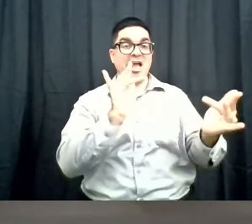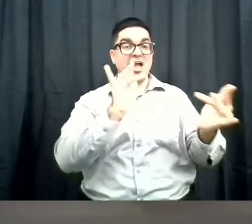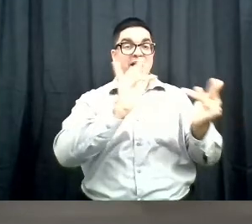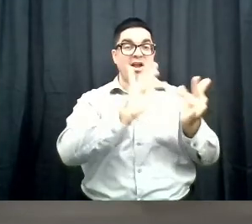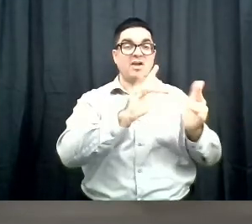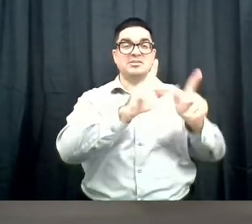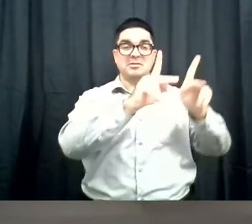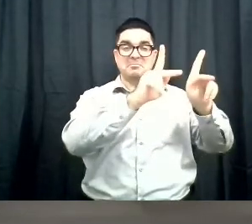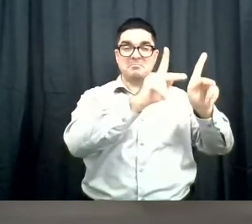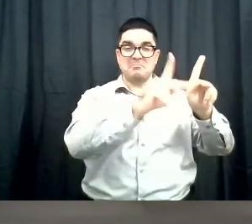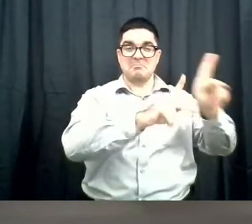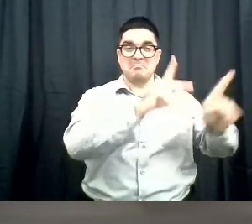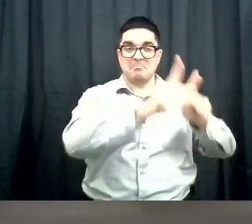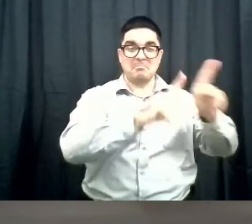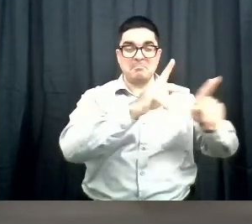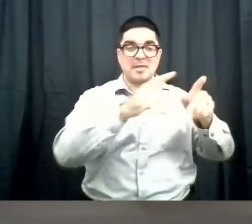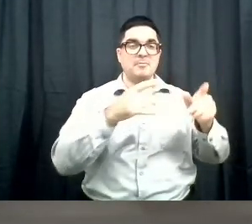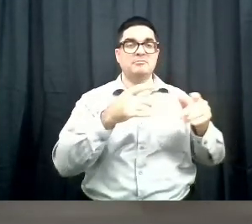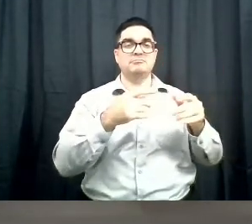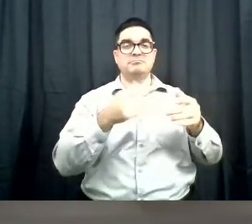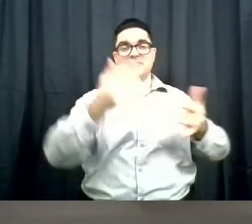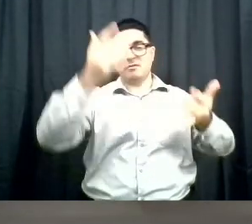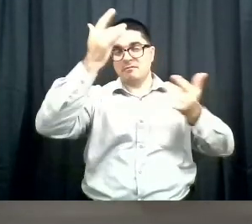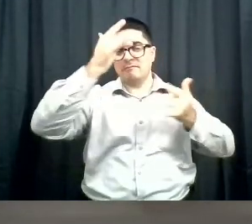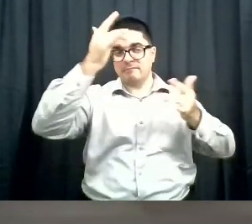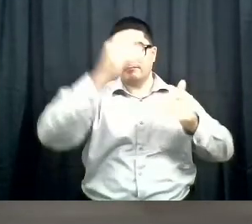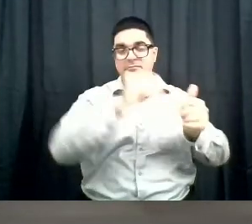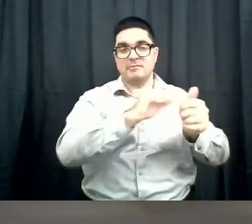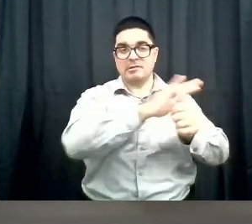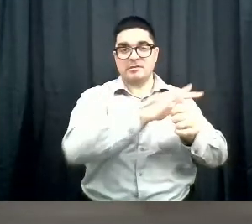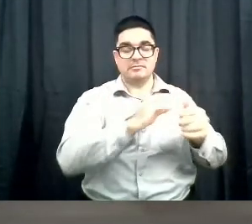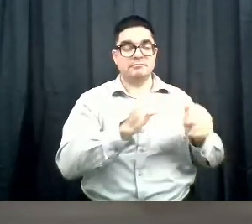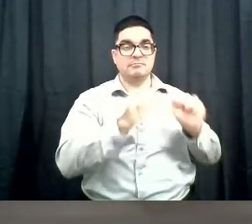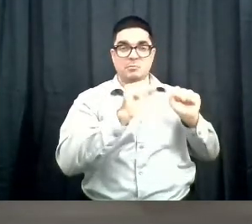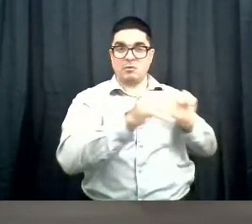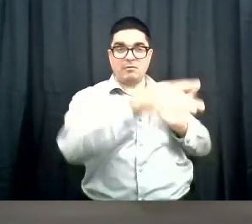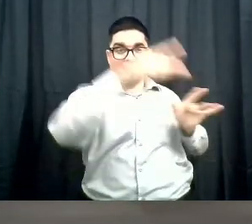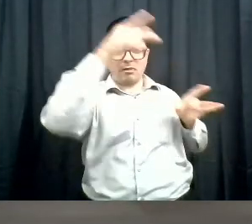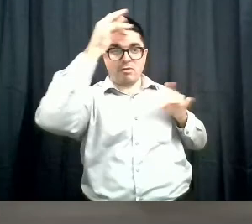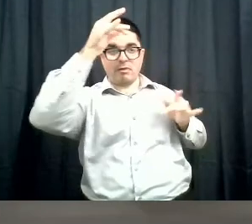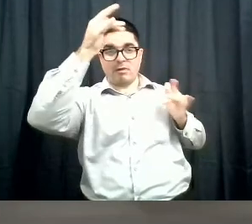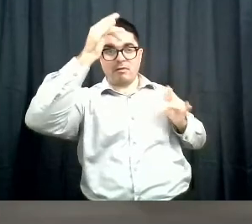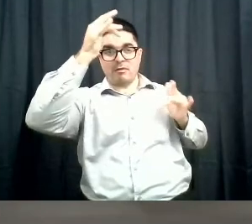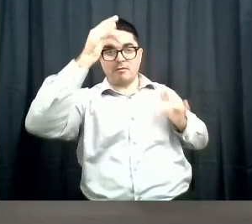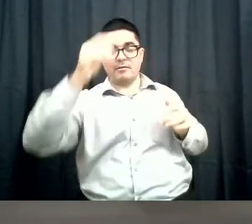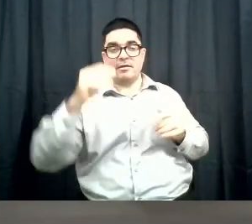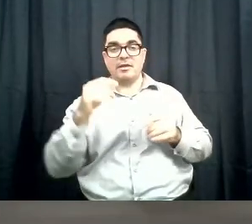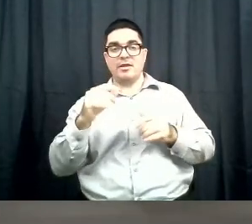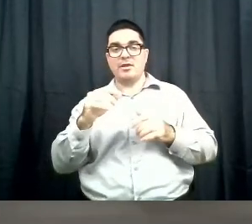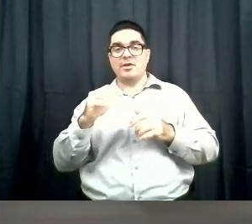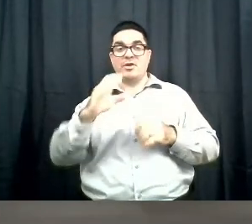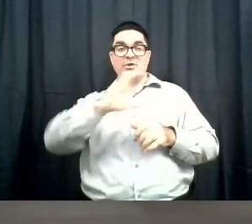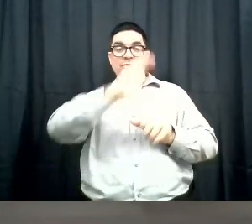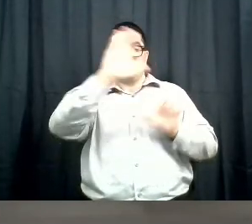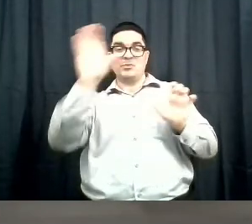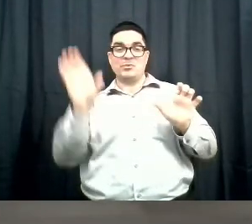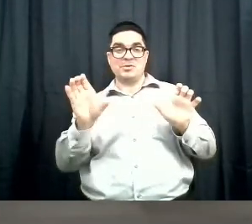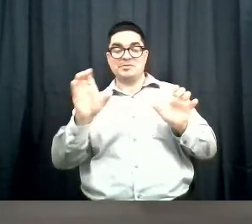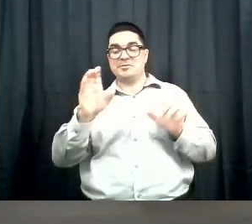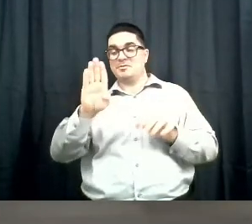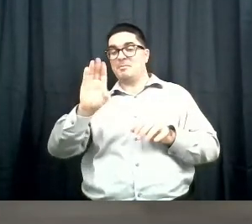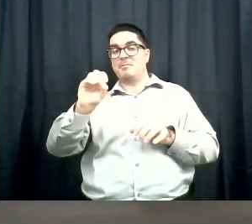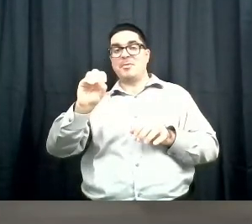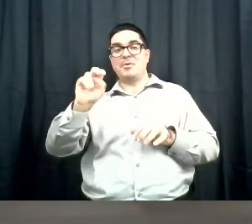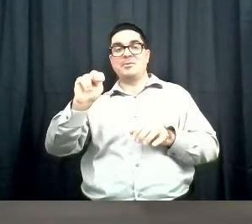involving emotionally distressing situations. The Christmas bonus should be awarded to first responders, nurses, and doctors who worked